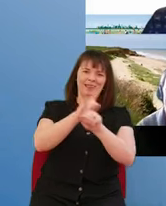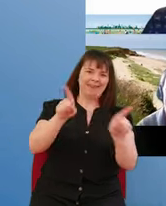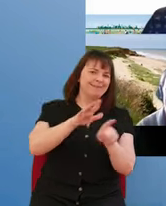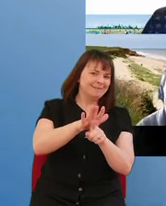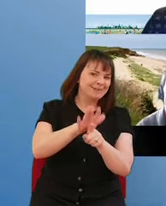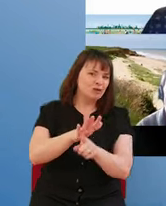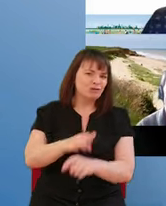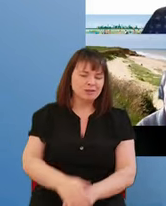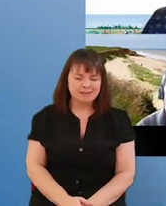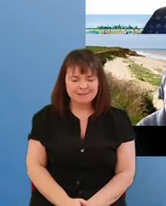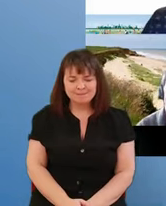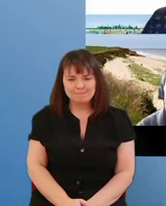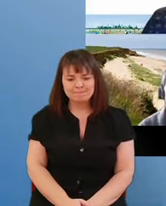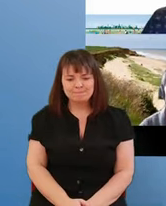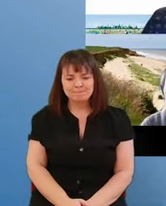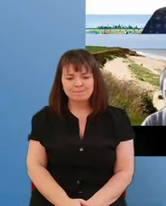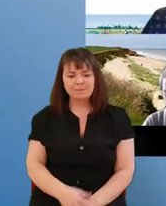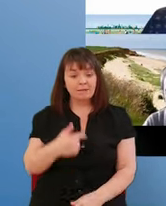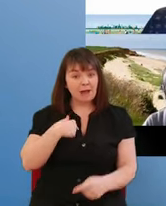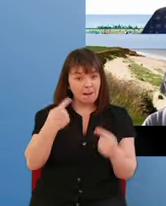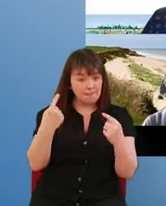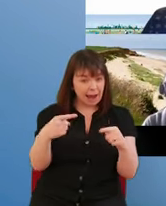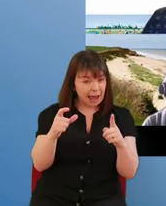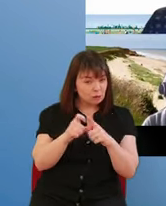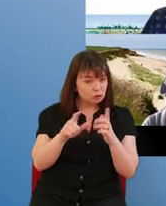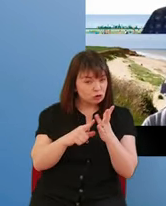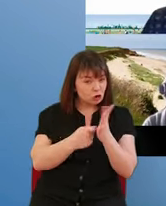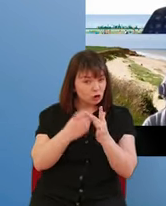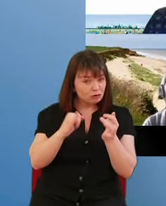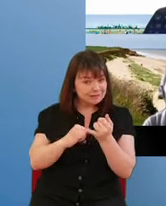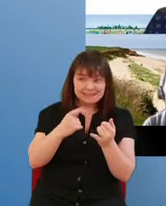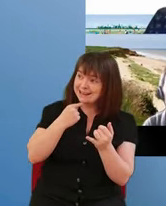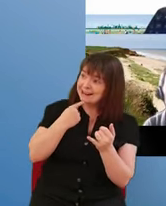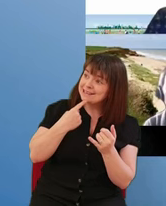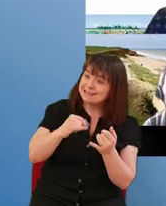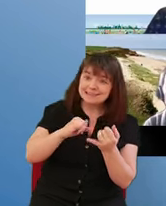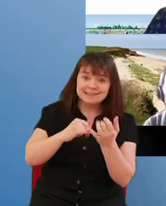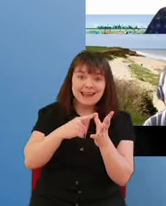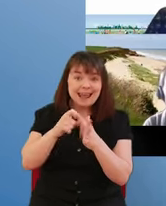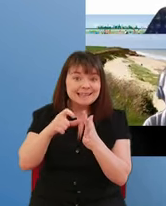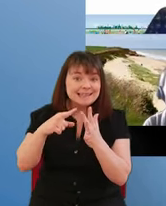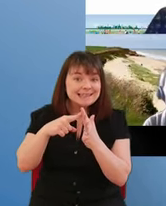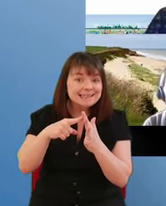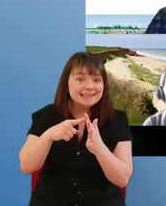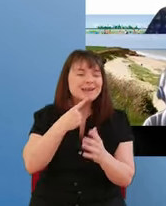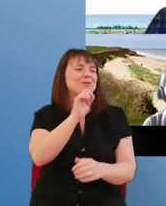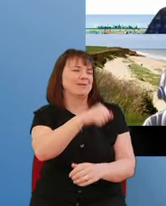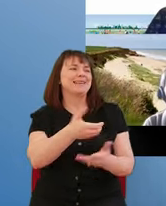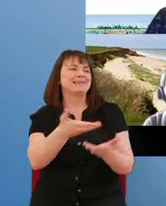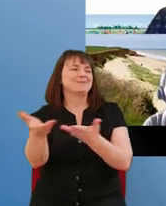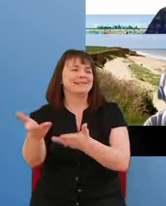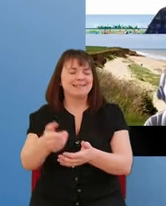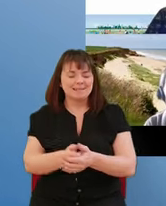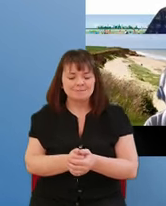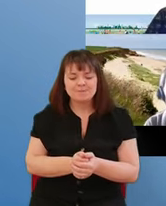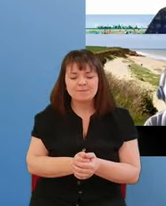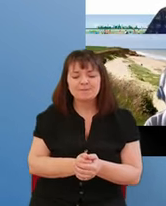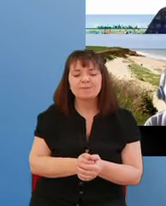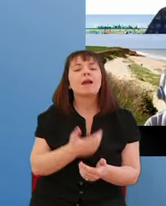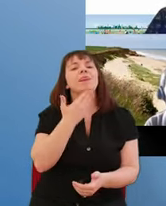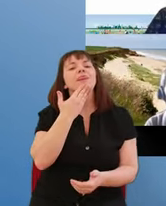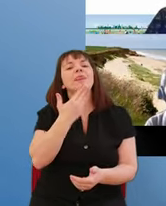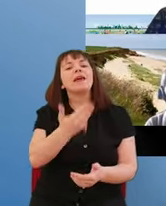Thank you. I was just going to also mention that following the locally commissioned services review, the SMI